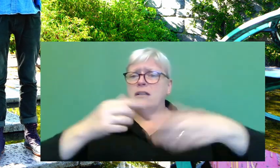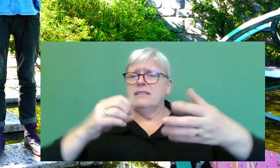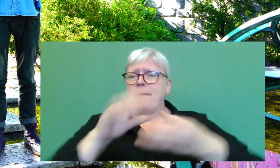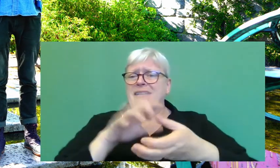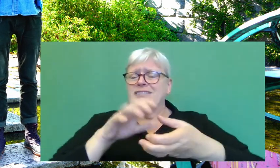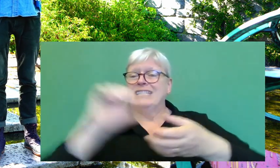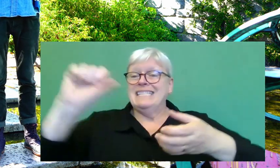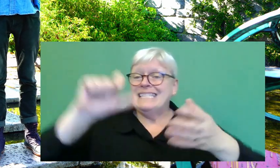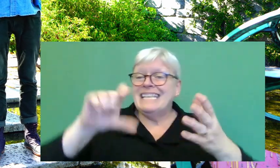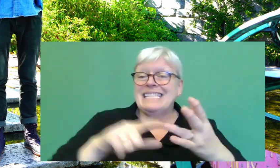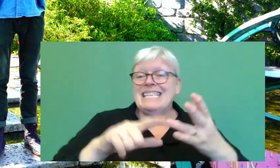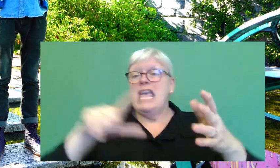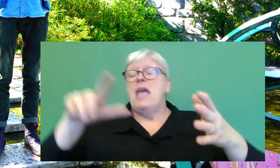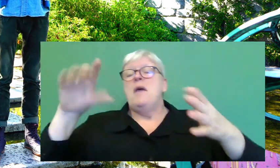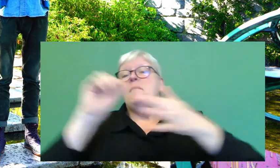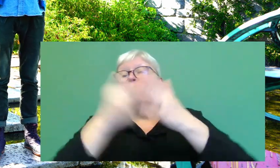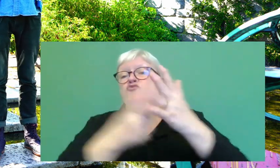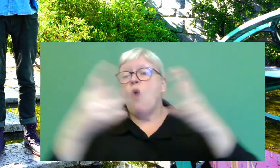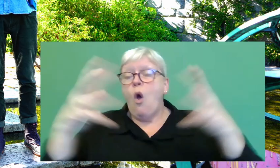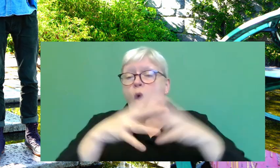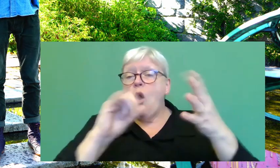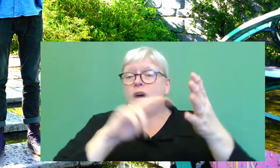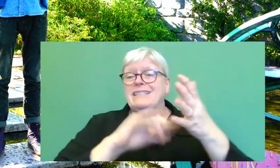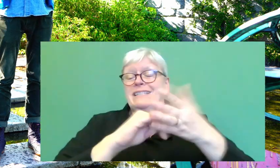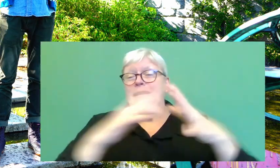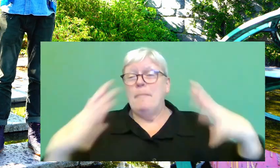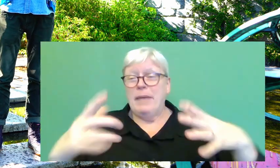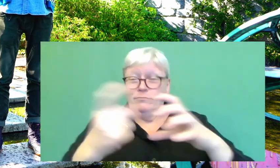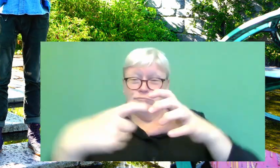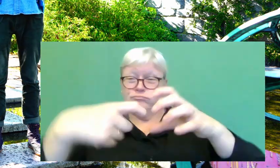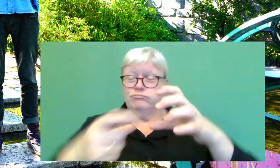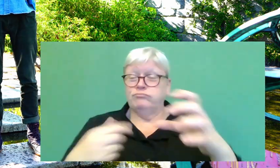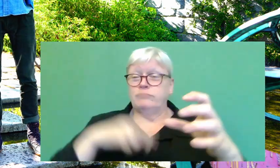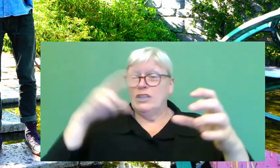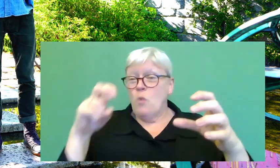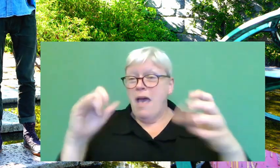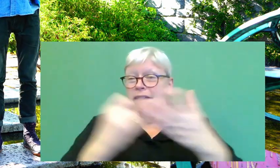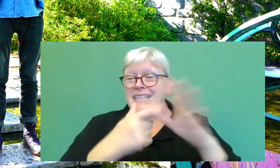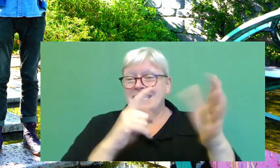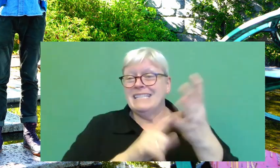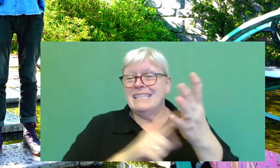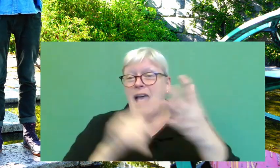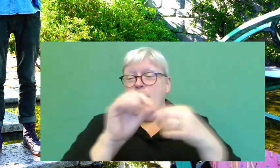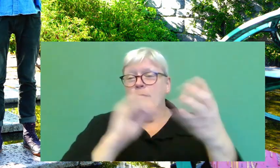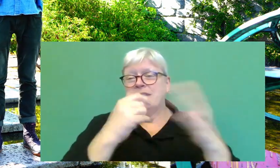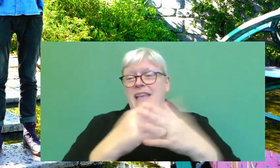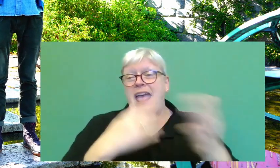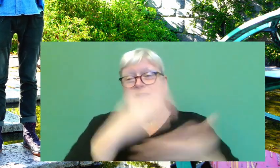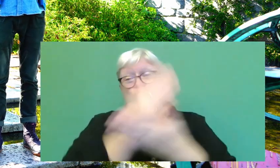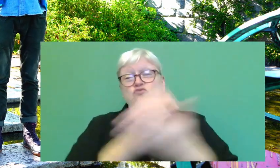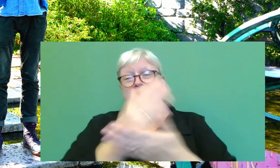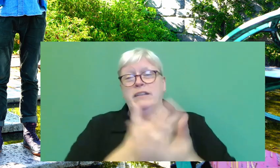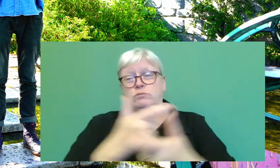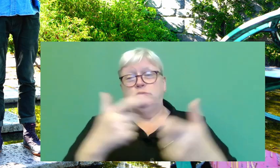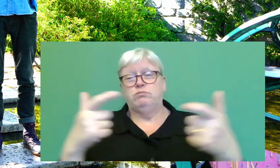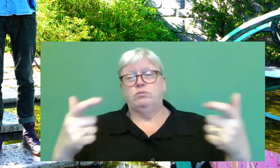6 gargantuan langoustines, 12 scallops, and a heft of dipping bread. A platter most definitely